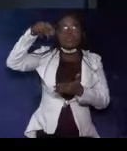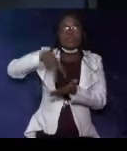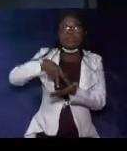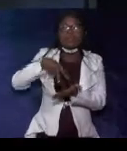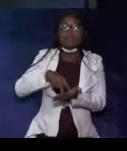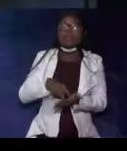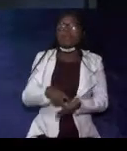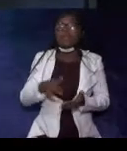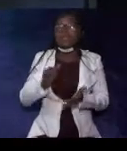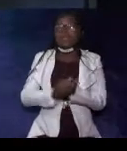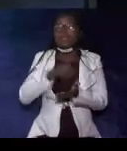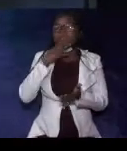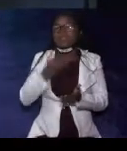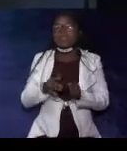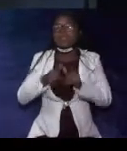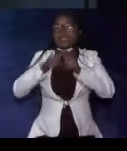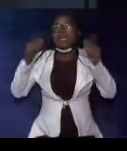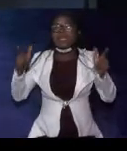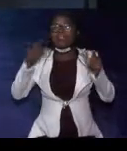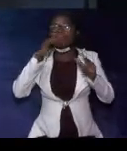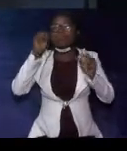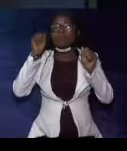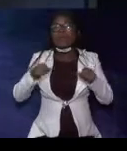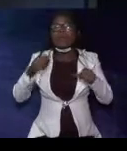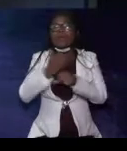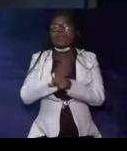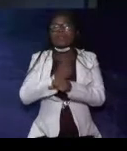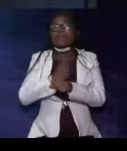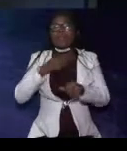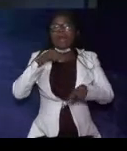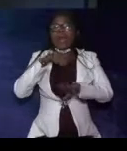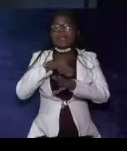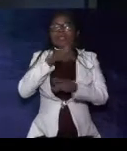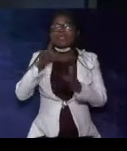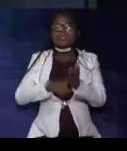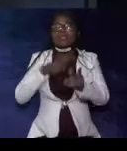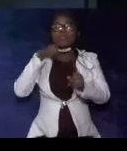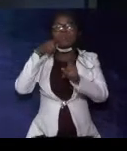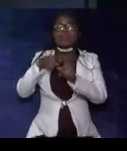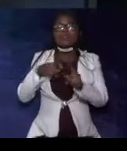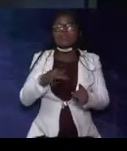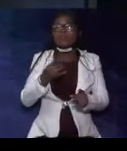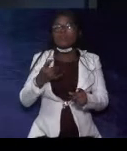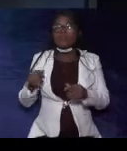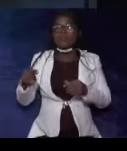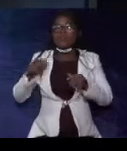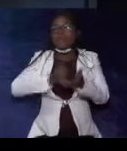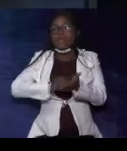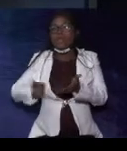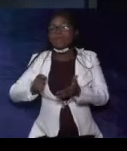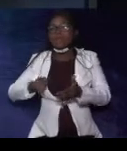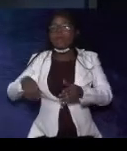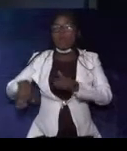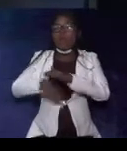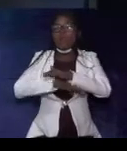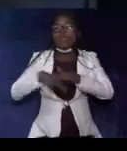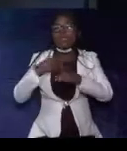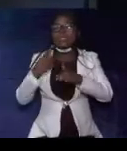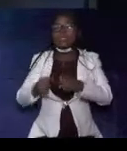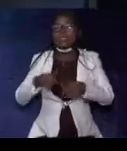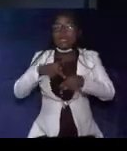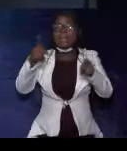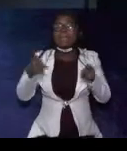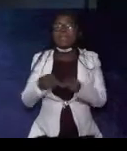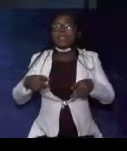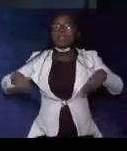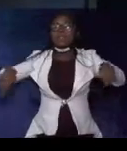is trillion. That's the largest you can get at this point. Then when you want to write them out, you write each number under the place